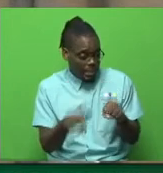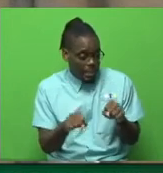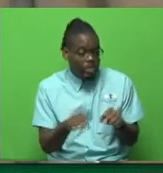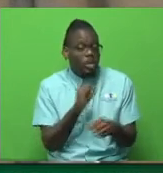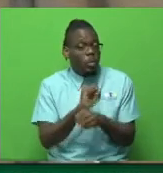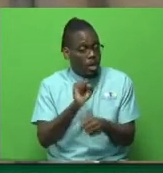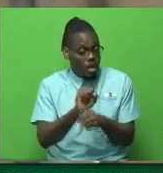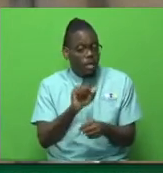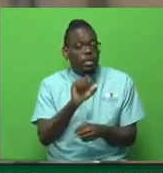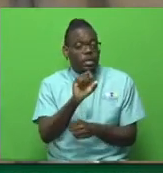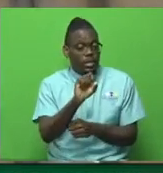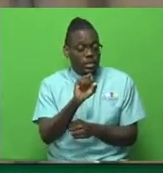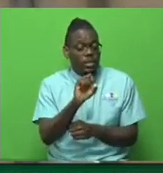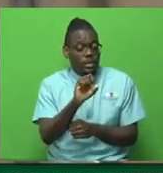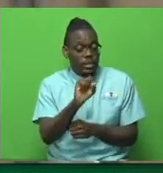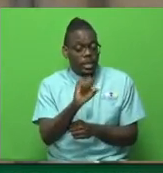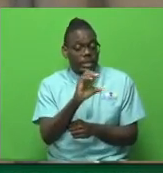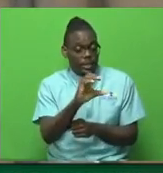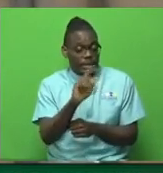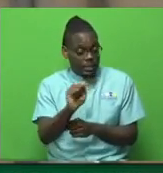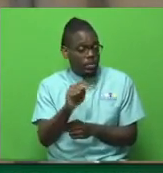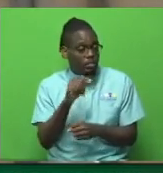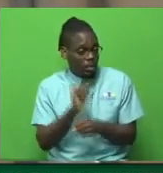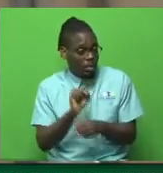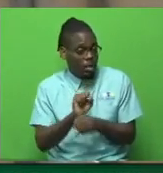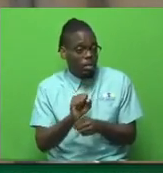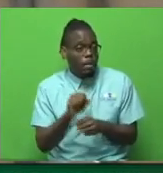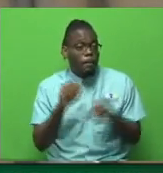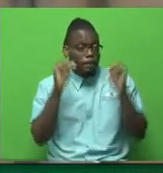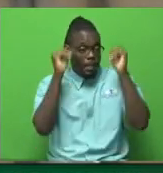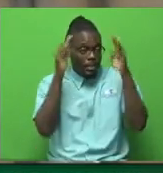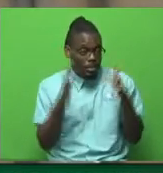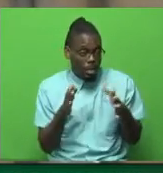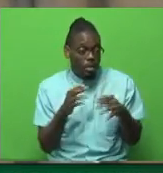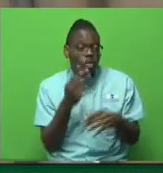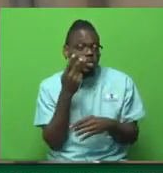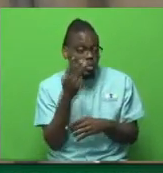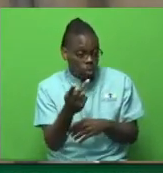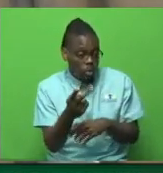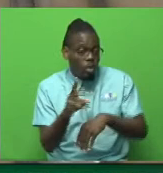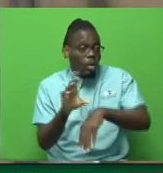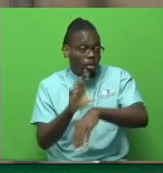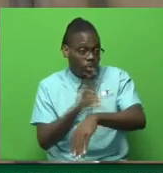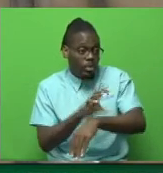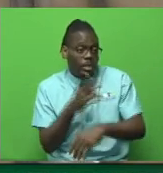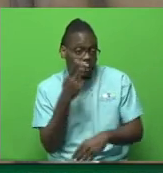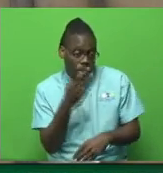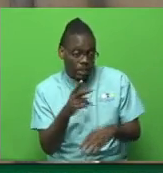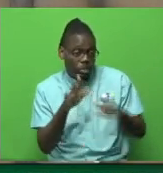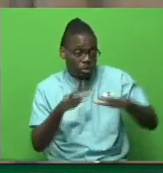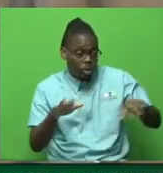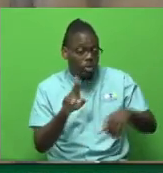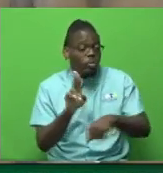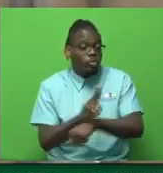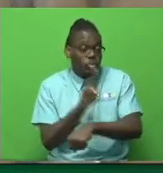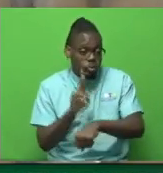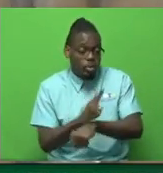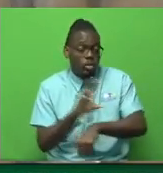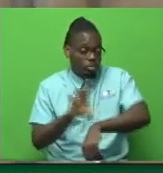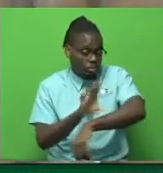in kaiman and Minister Gonzalez you are there you saw the computers you study children using it